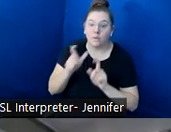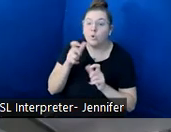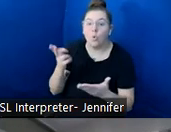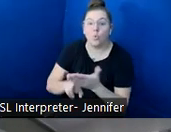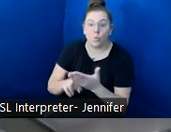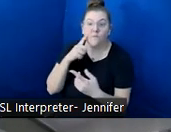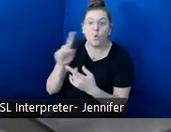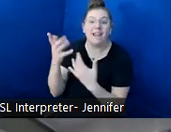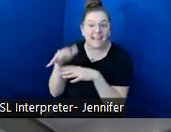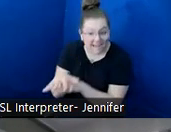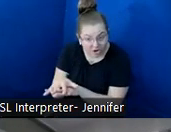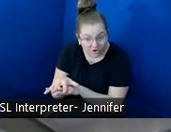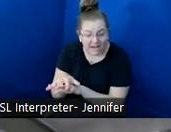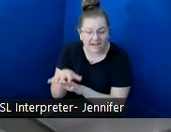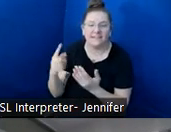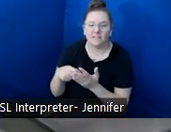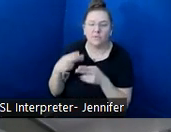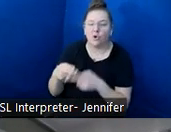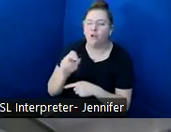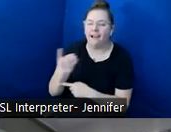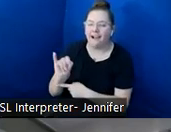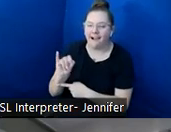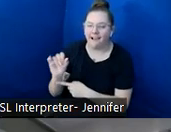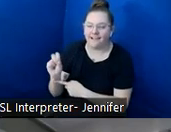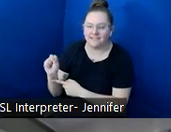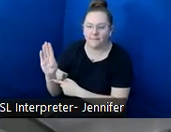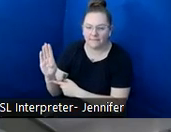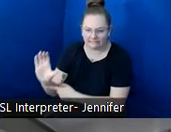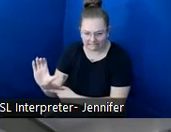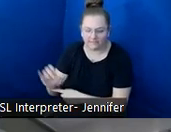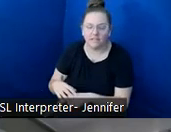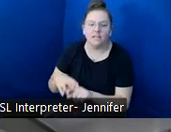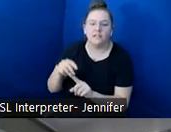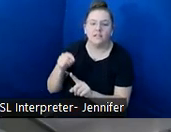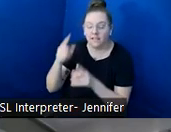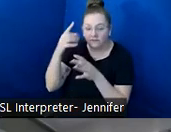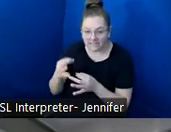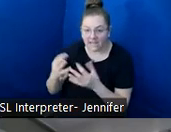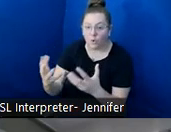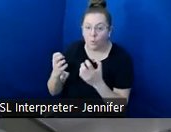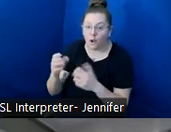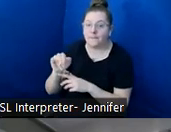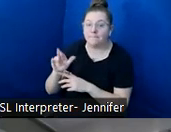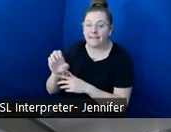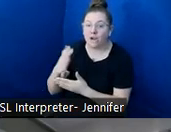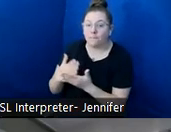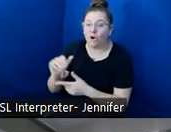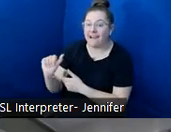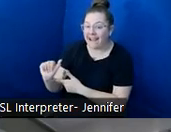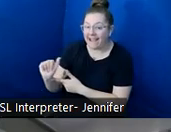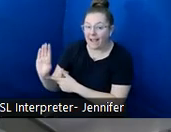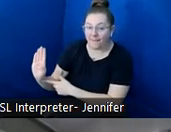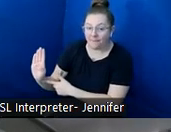SNBC, sometimes referred to as ISNBC, have chosen to receive their Medicare Parts A,